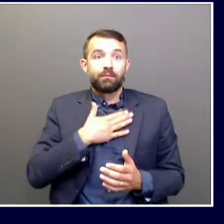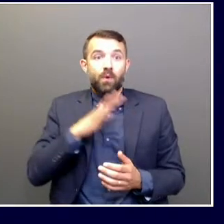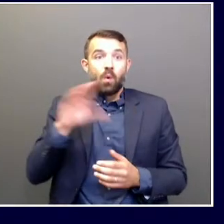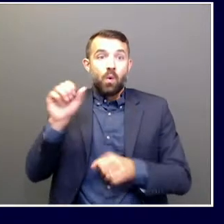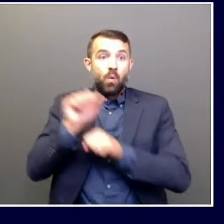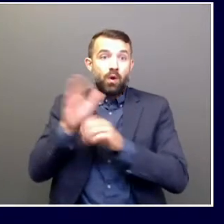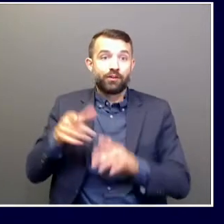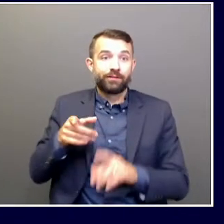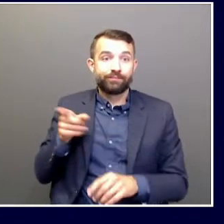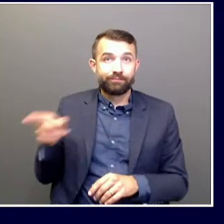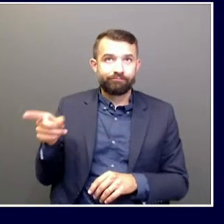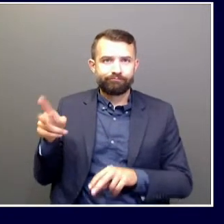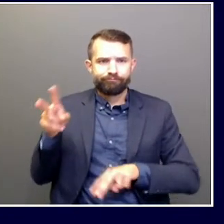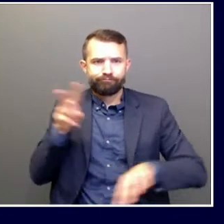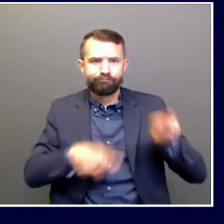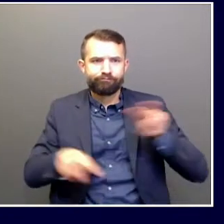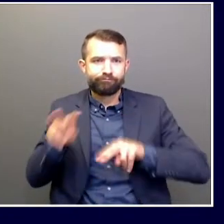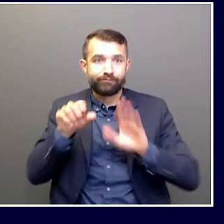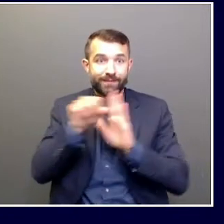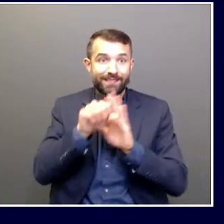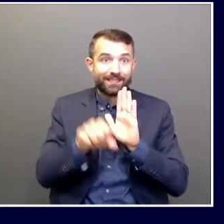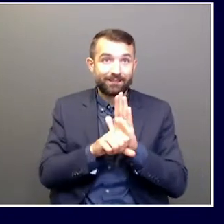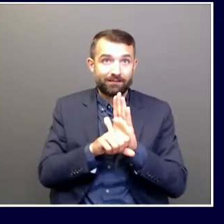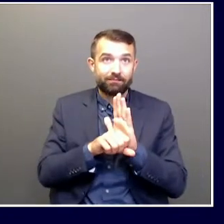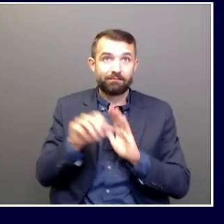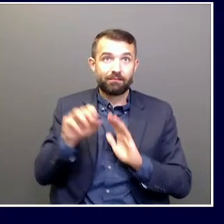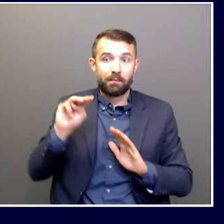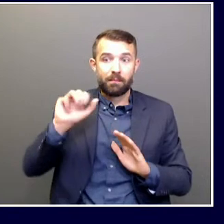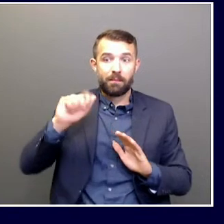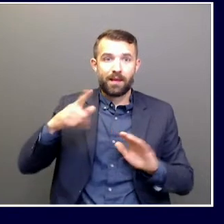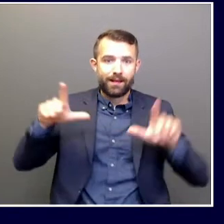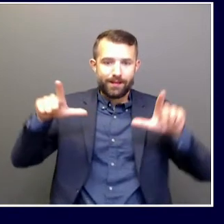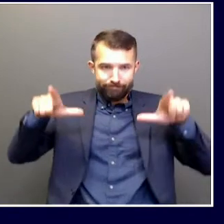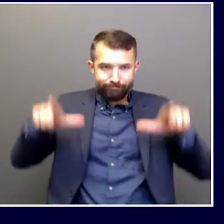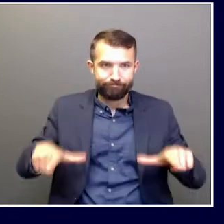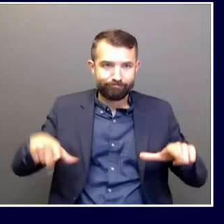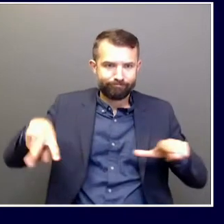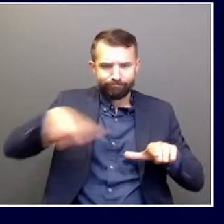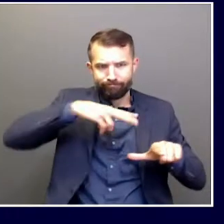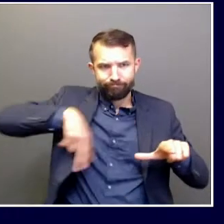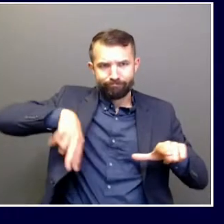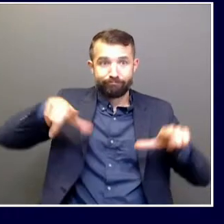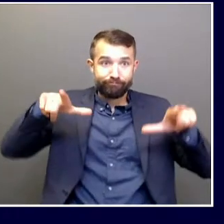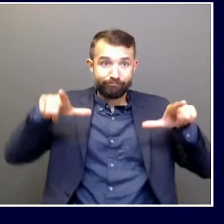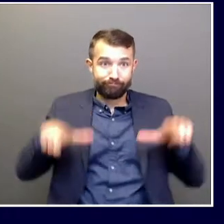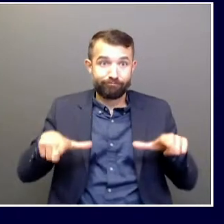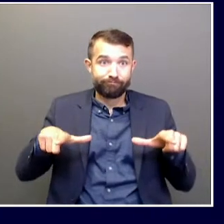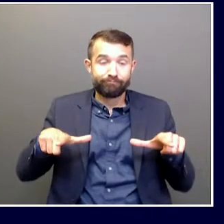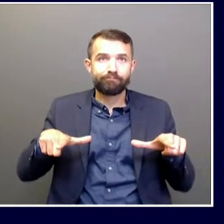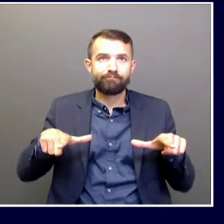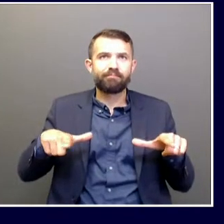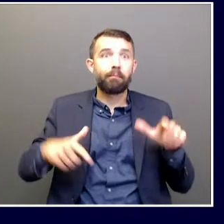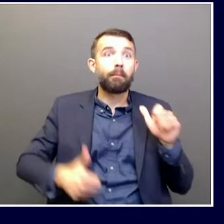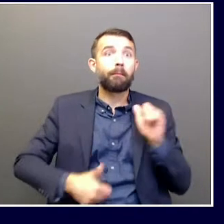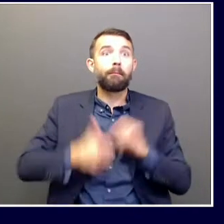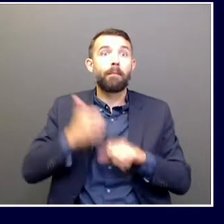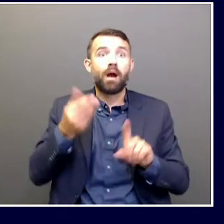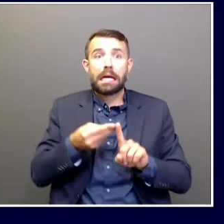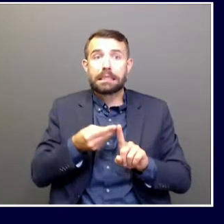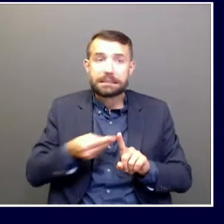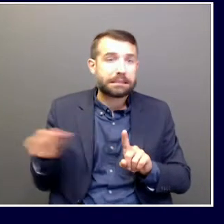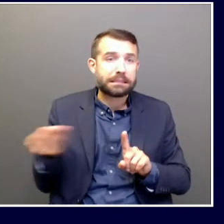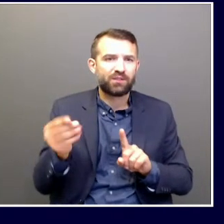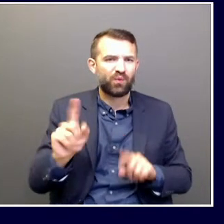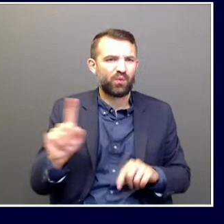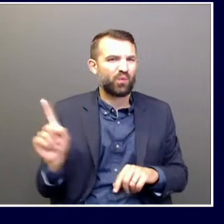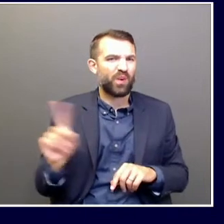spreading. That data seems to indicate that spread is happening the most where vaccination is low. Is that y'all's understanding of how the